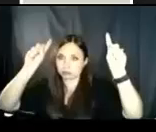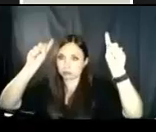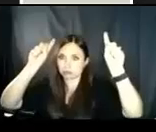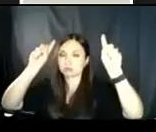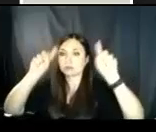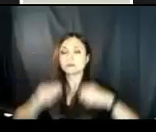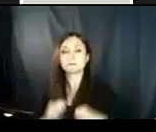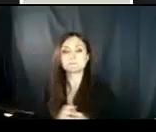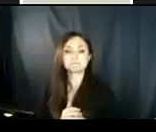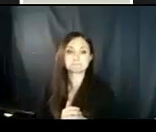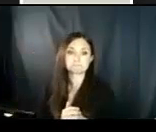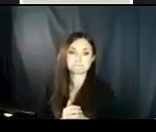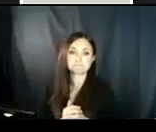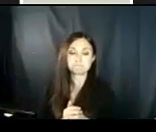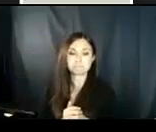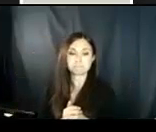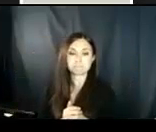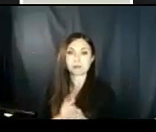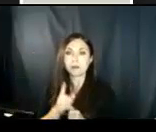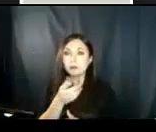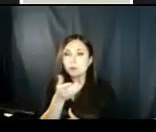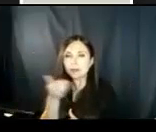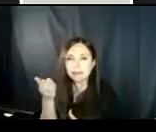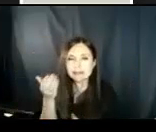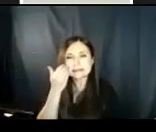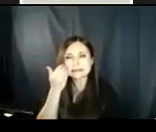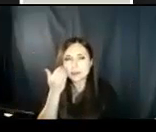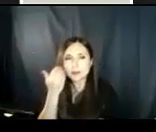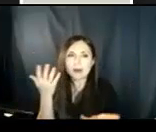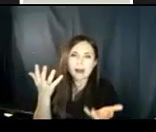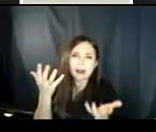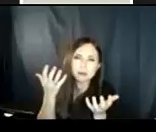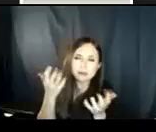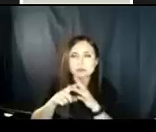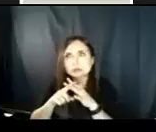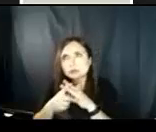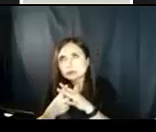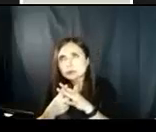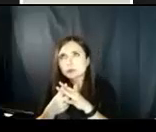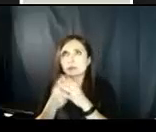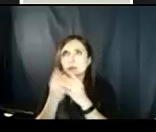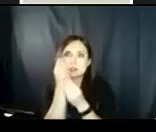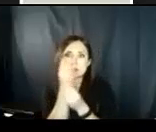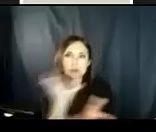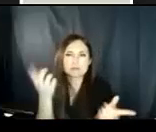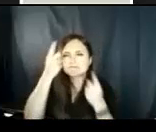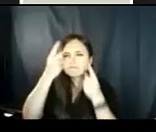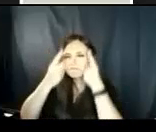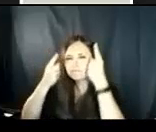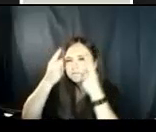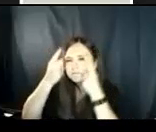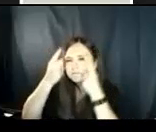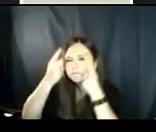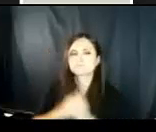one of the things that, I want to start getting you guys to think is why